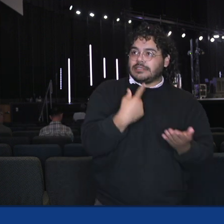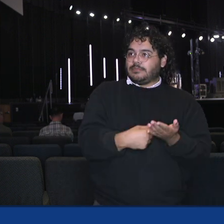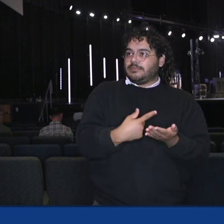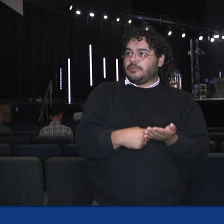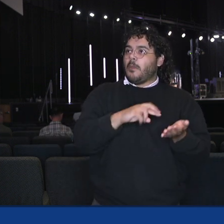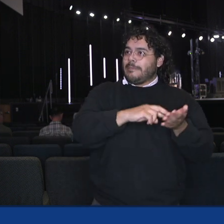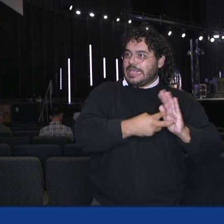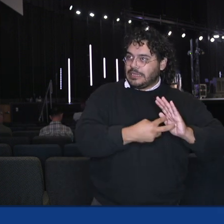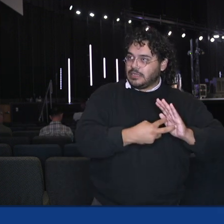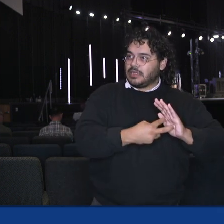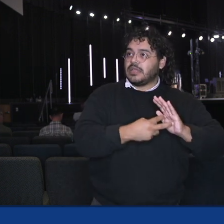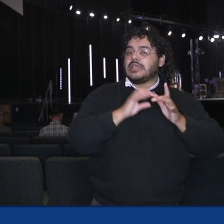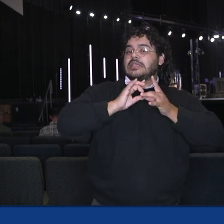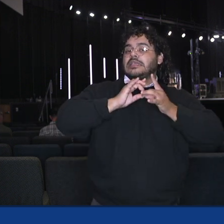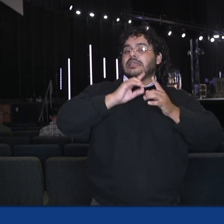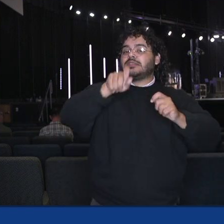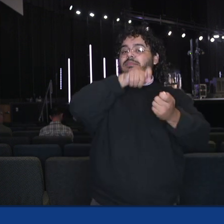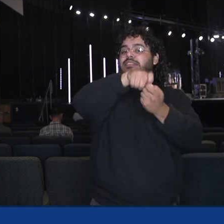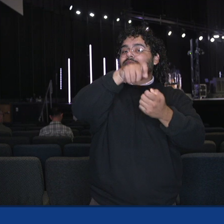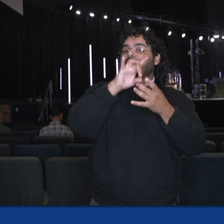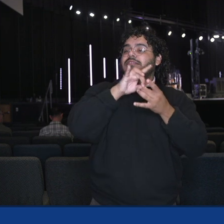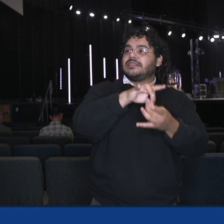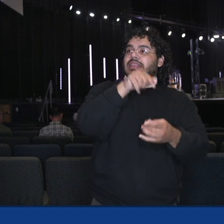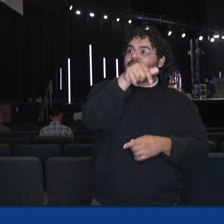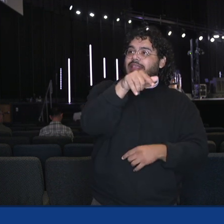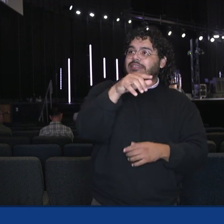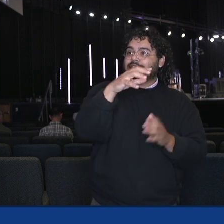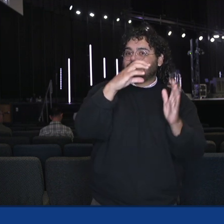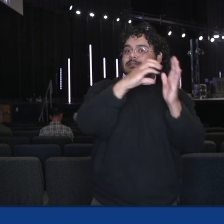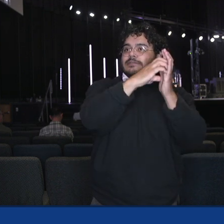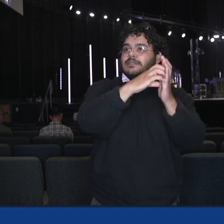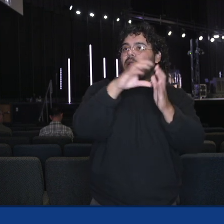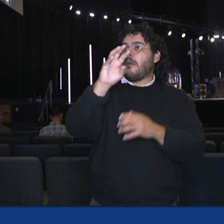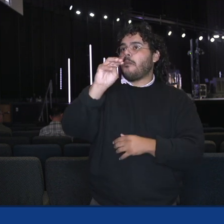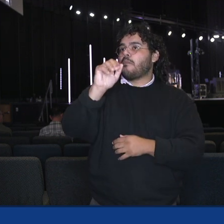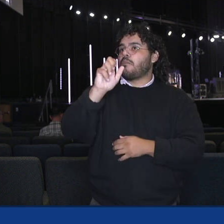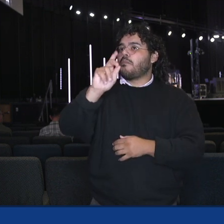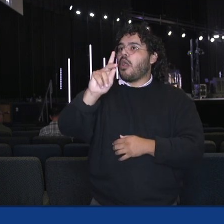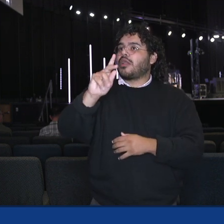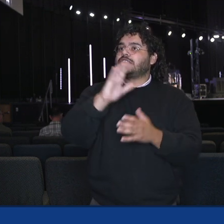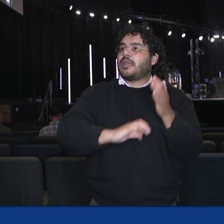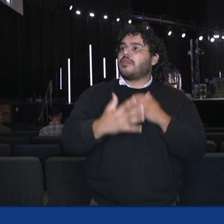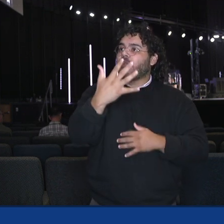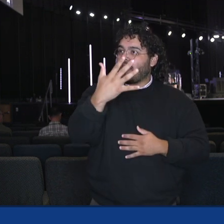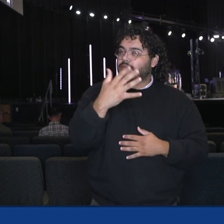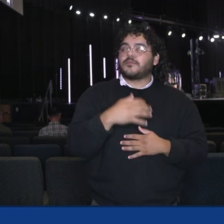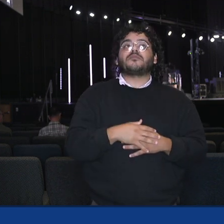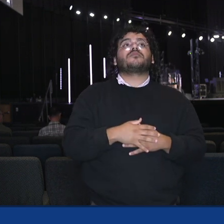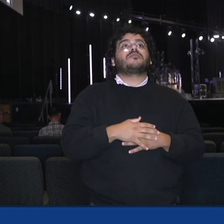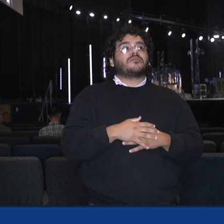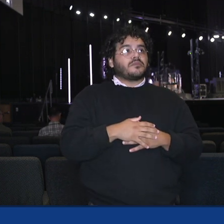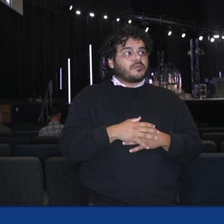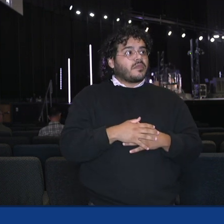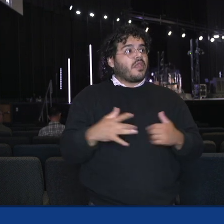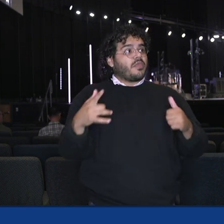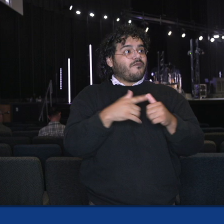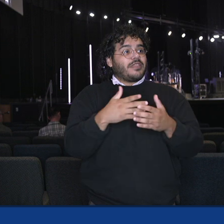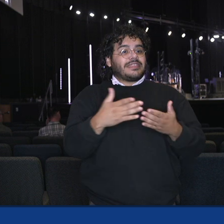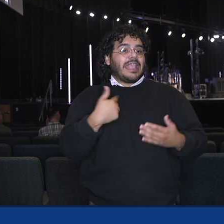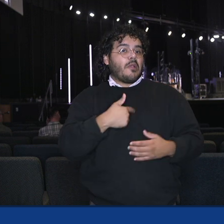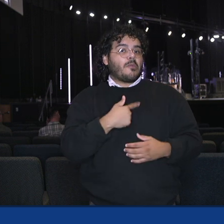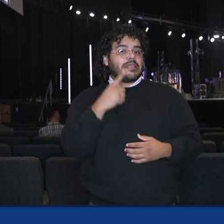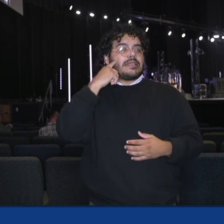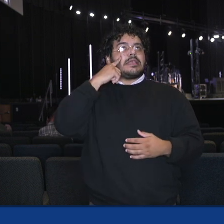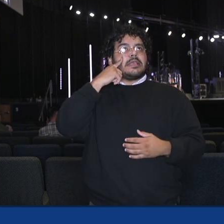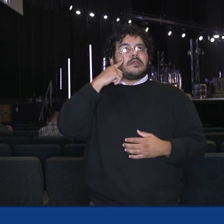mind, particular to this text in Mark chapter 5. The first thing that sometimes we think about when we think about our minds, or you hear